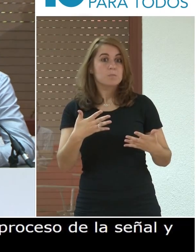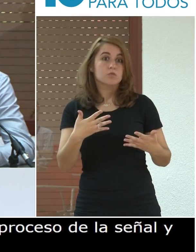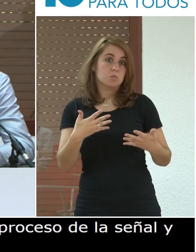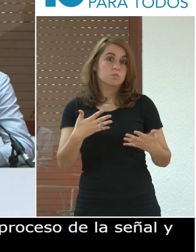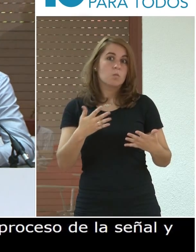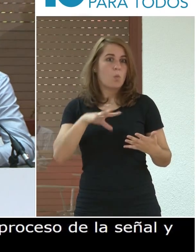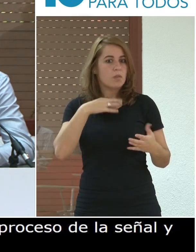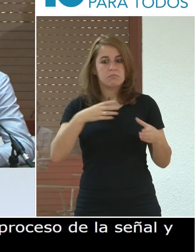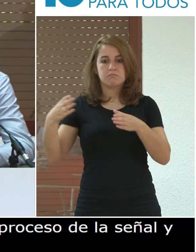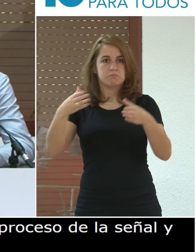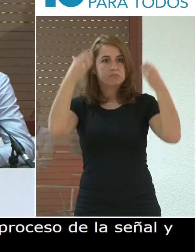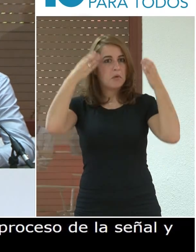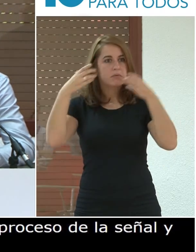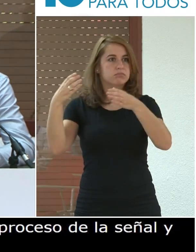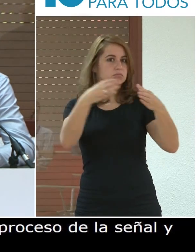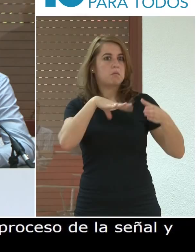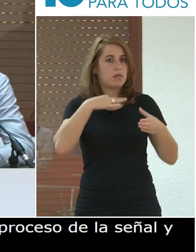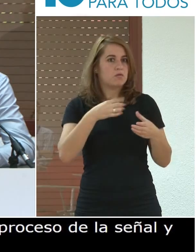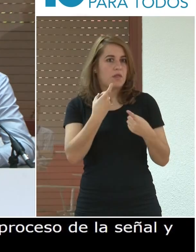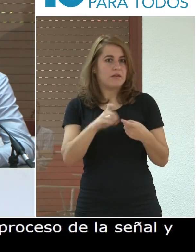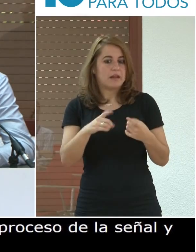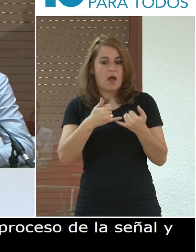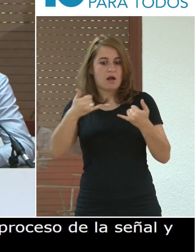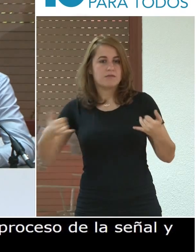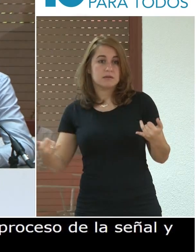Helmets, for example, they can be portable